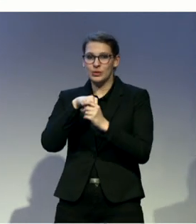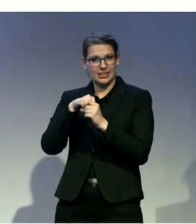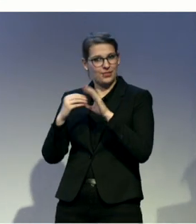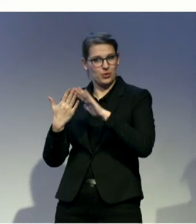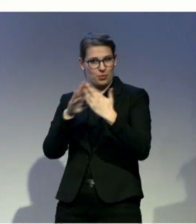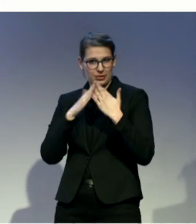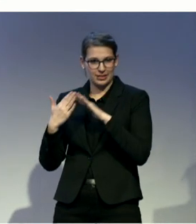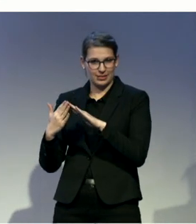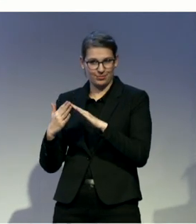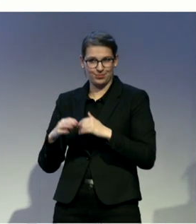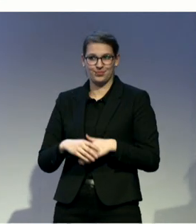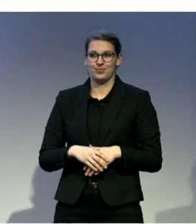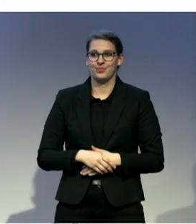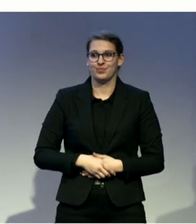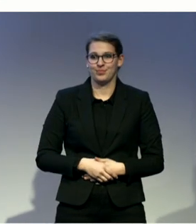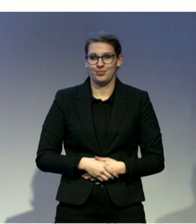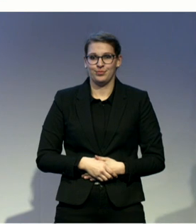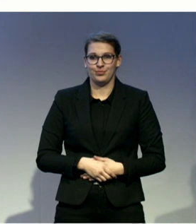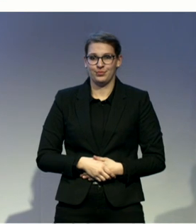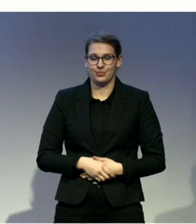Təqdim edəcəyimiz təqdimat